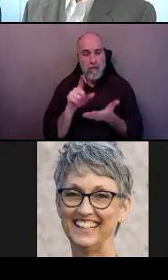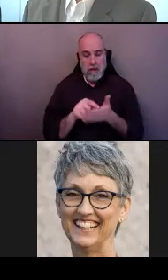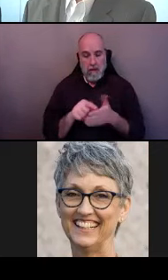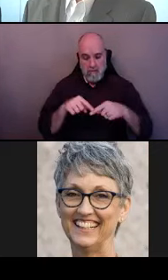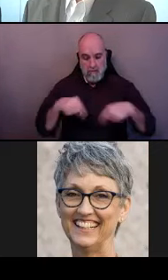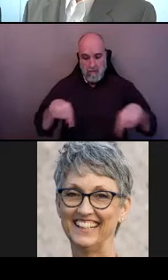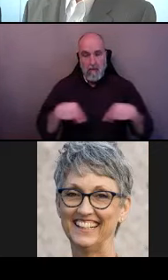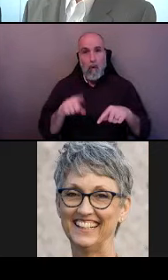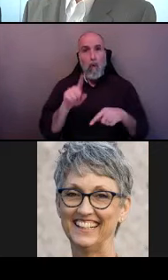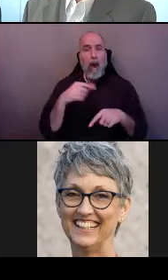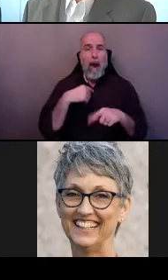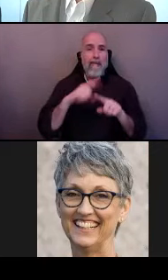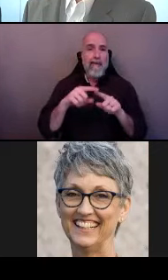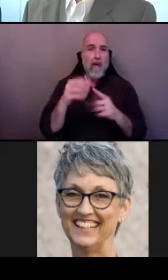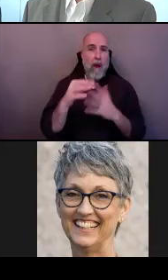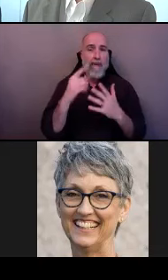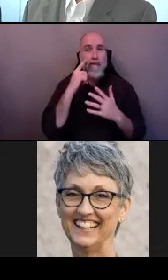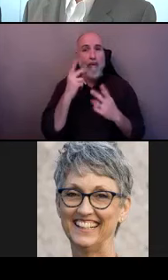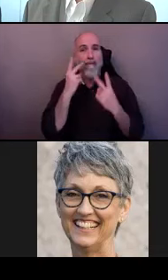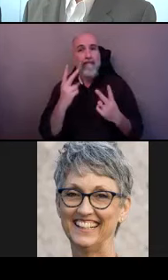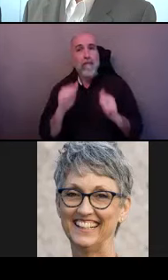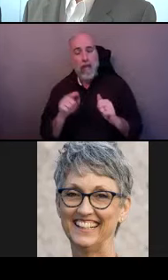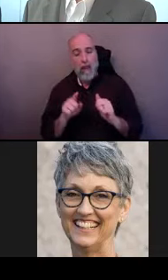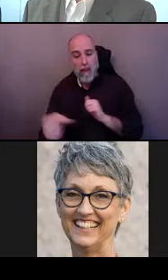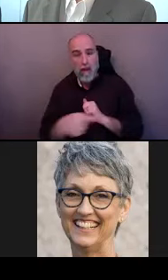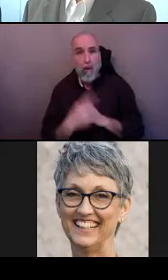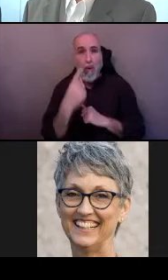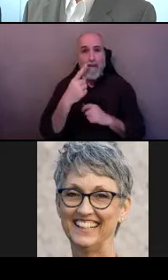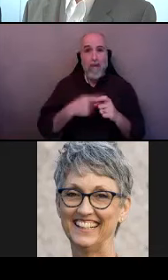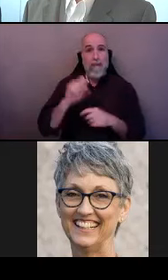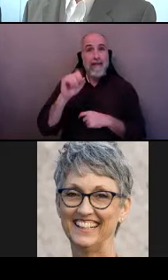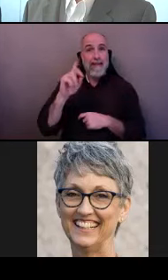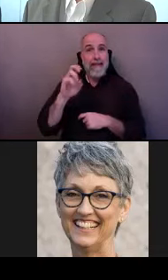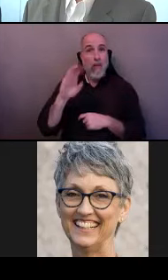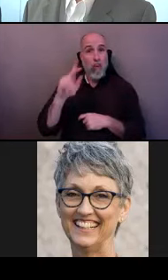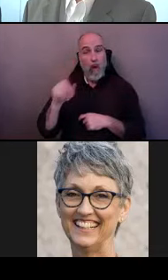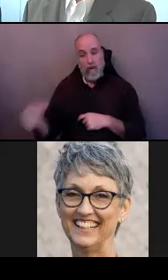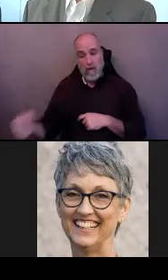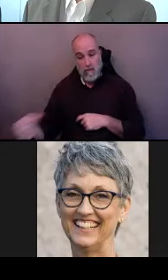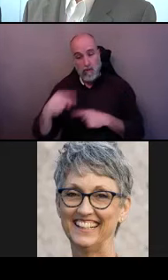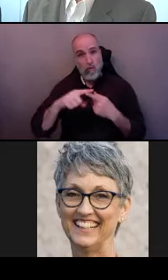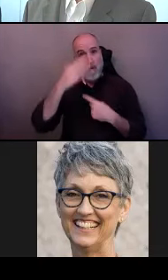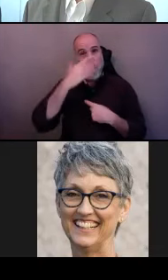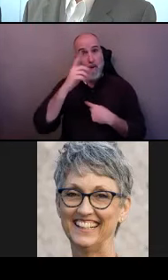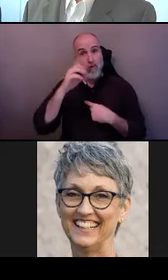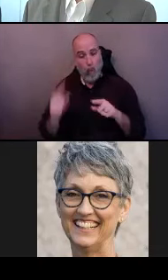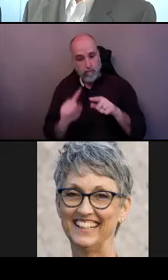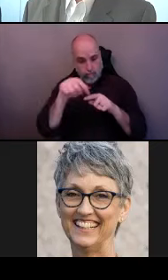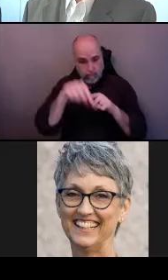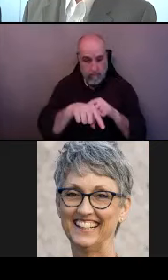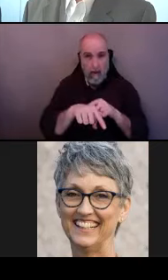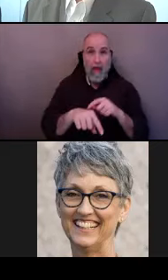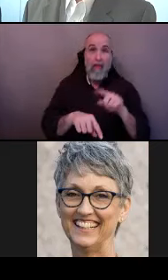for the visible route. So one is looking at from the sidewalk to the front door, and then the next one is from the